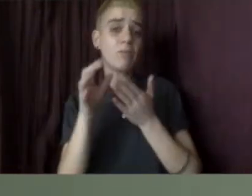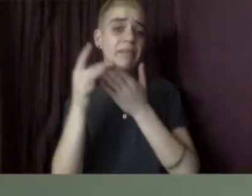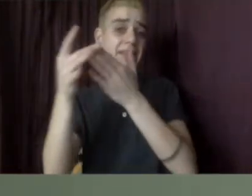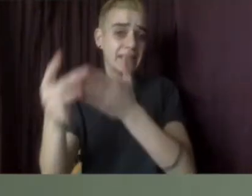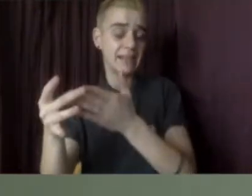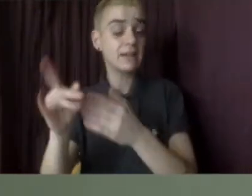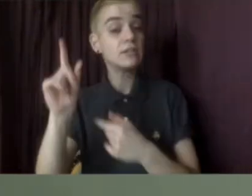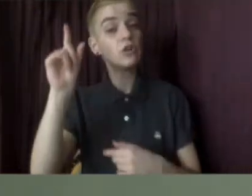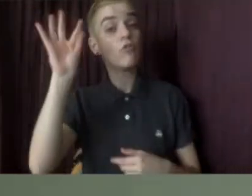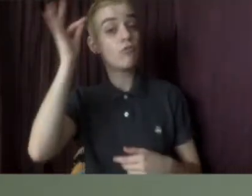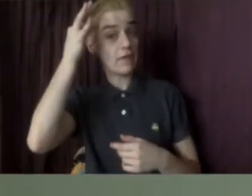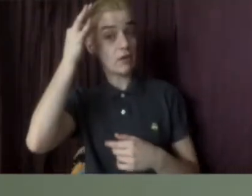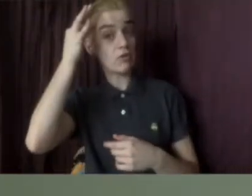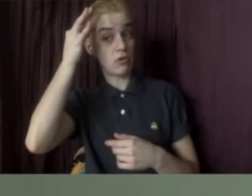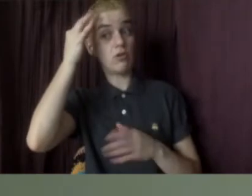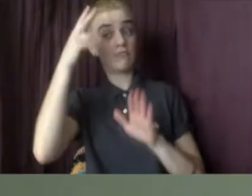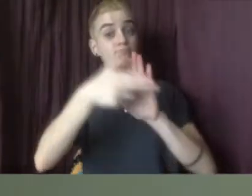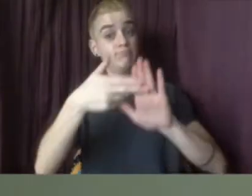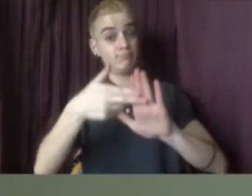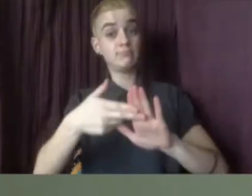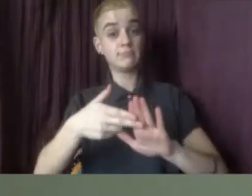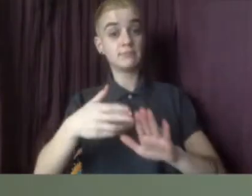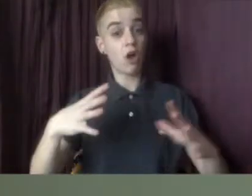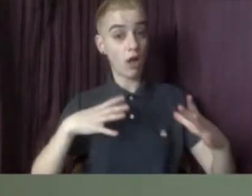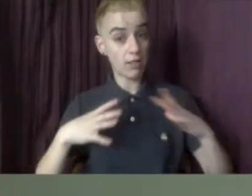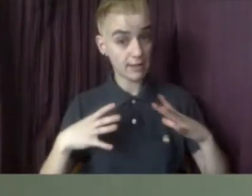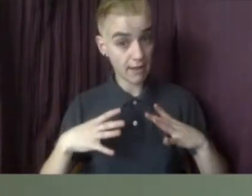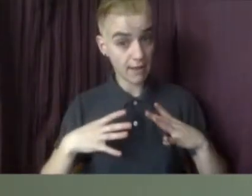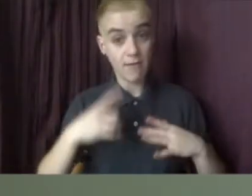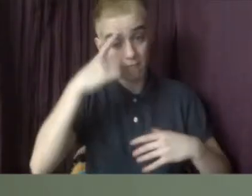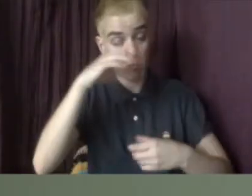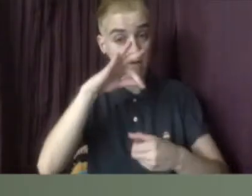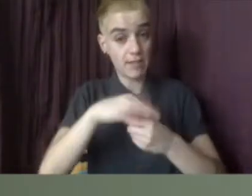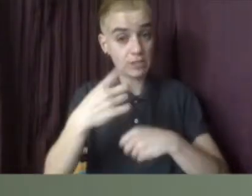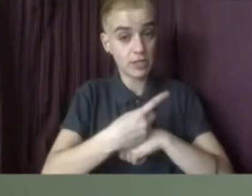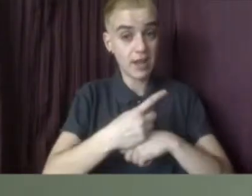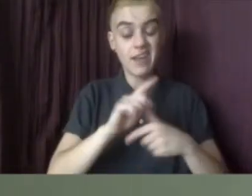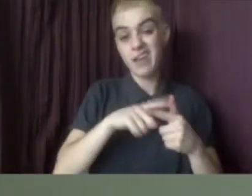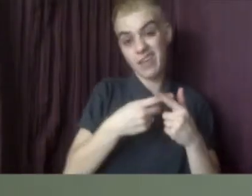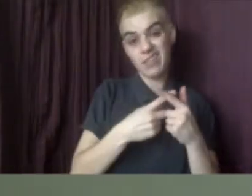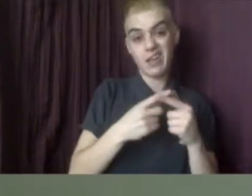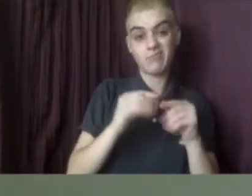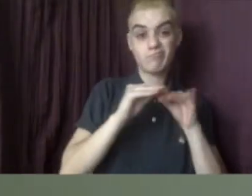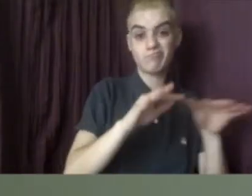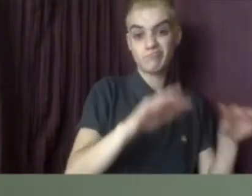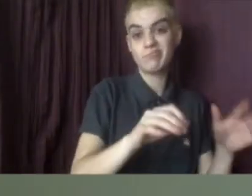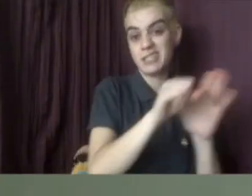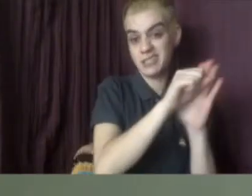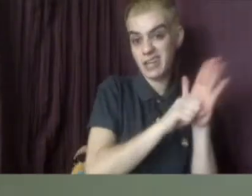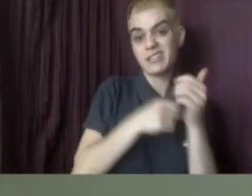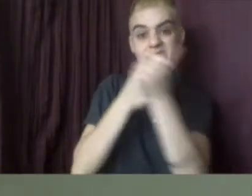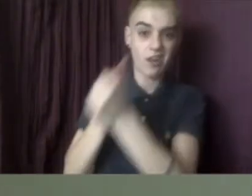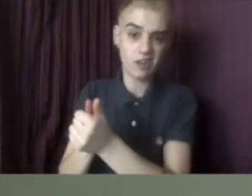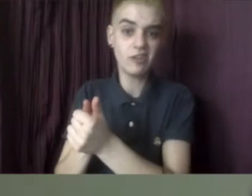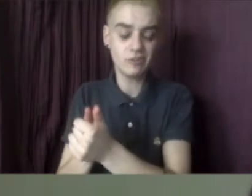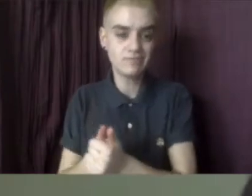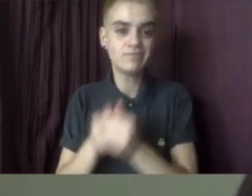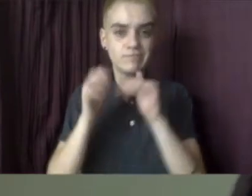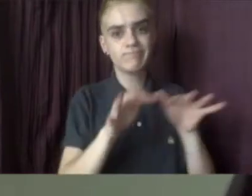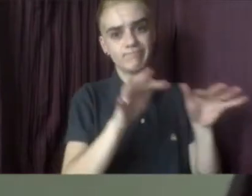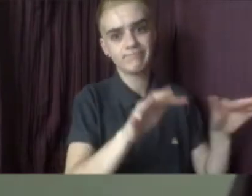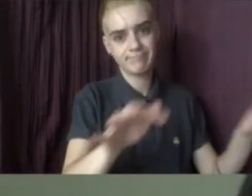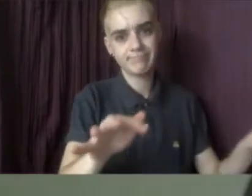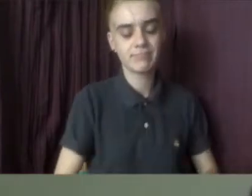state level. And then those for people who on corporate levels, right? Like if you own Delta, you don't have to, you can just make